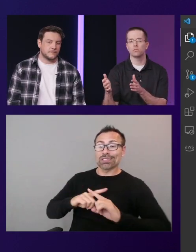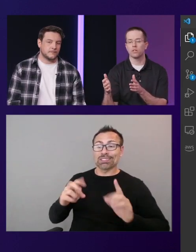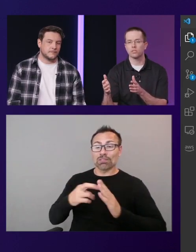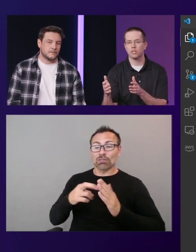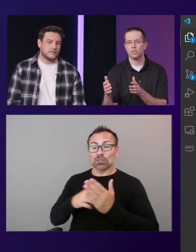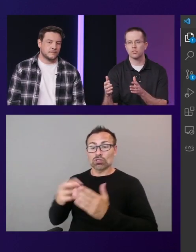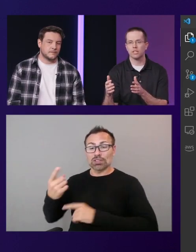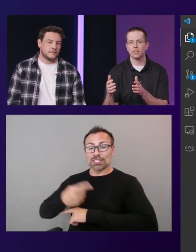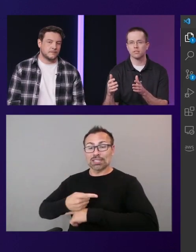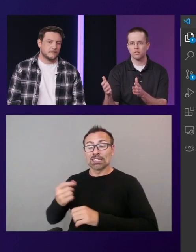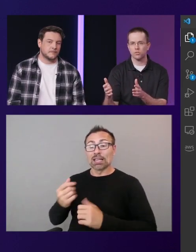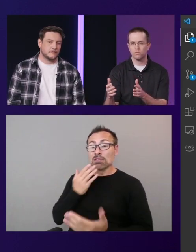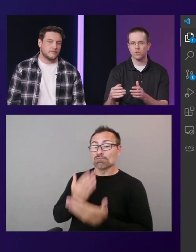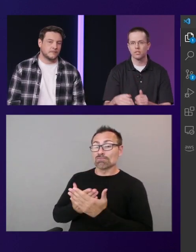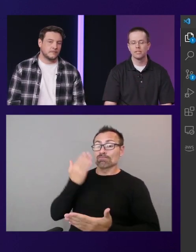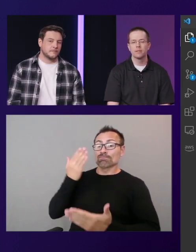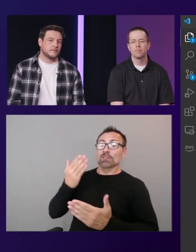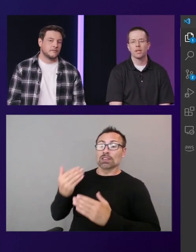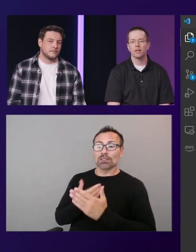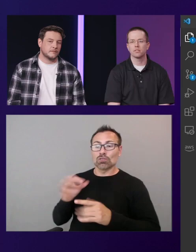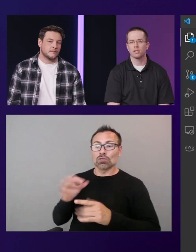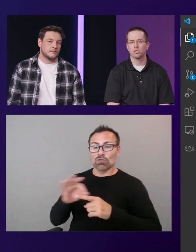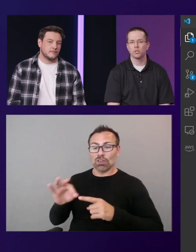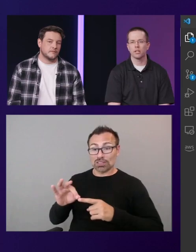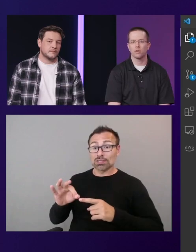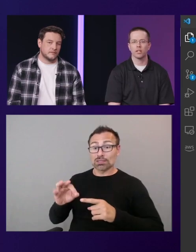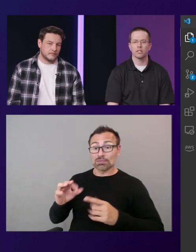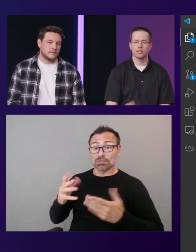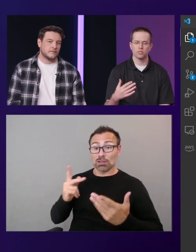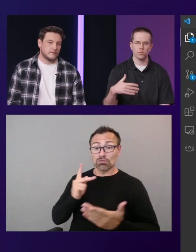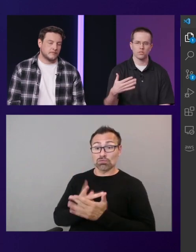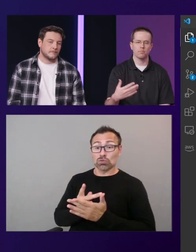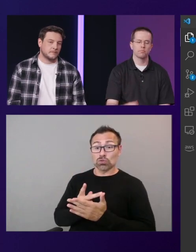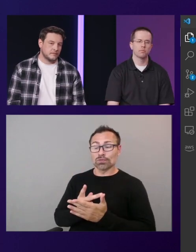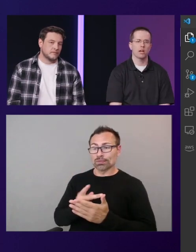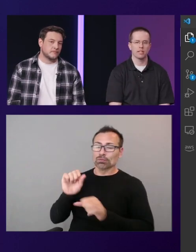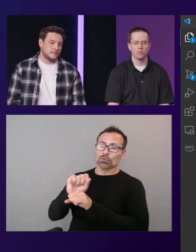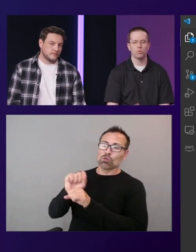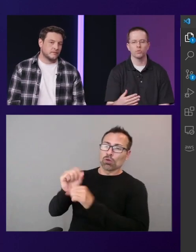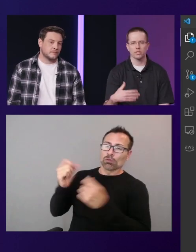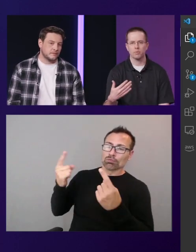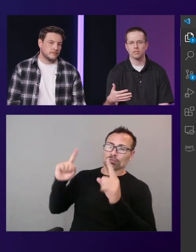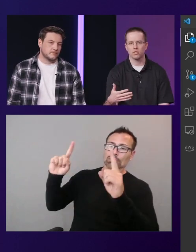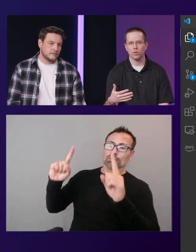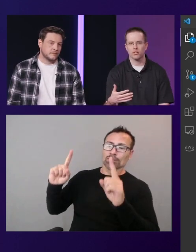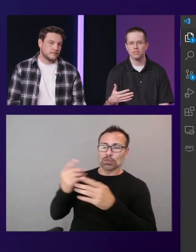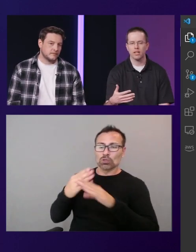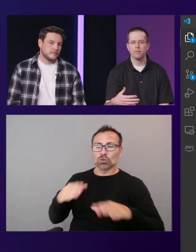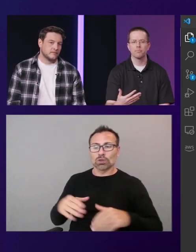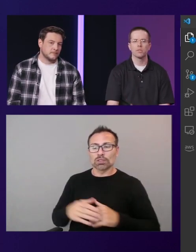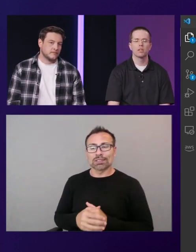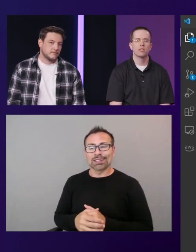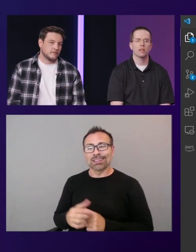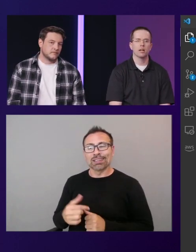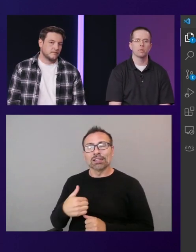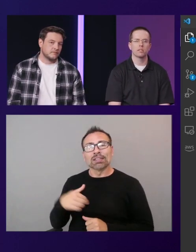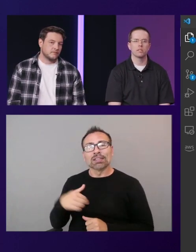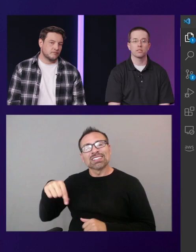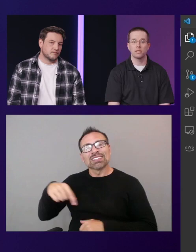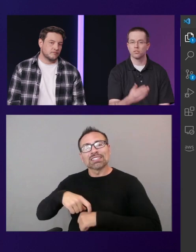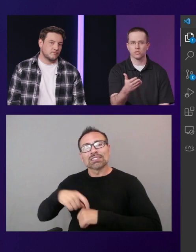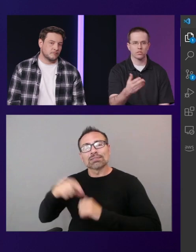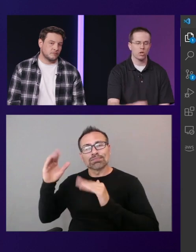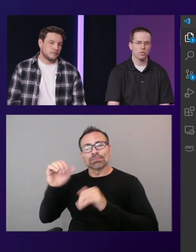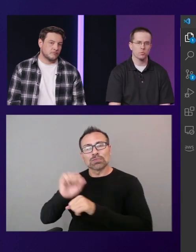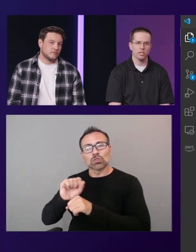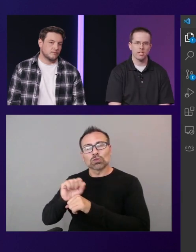that new function that we just got the signature for is actually working correctly, and it sorts them. Again, we won't expect it to work this time, but